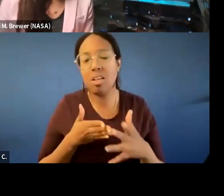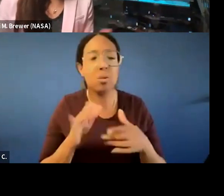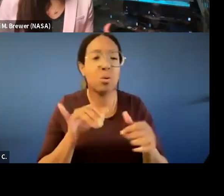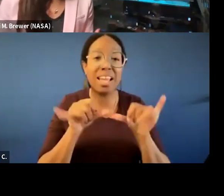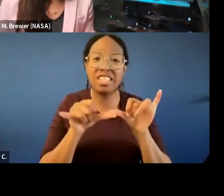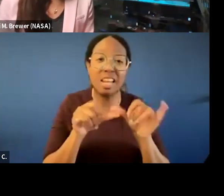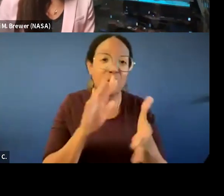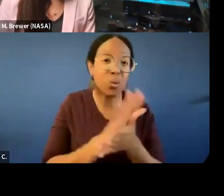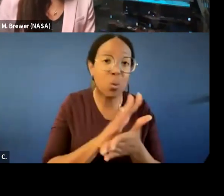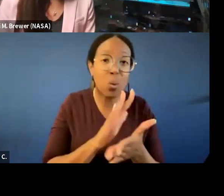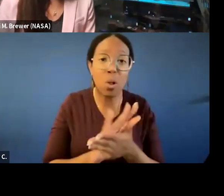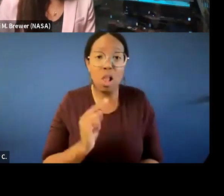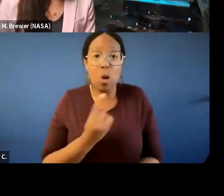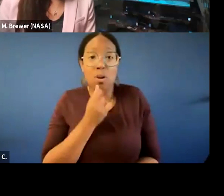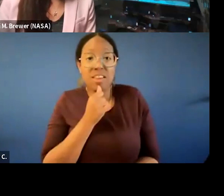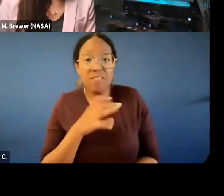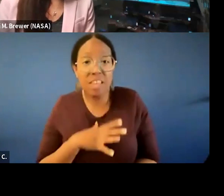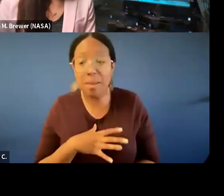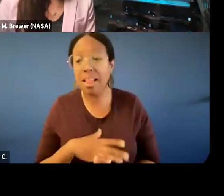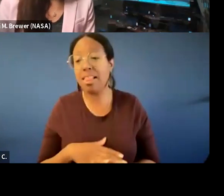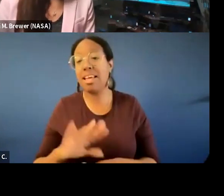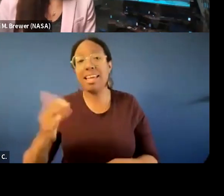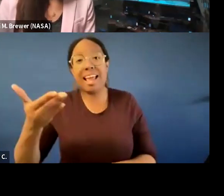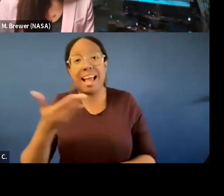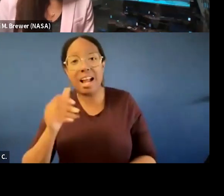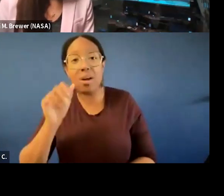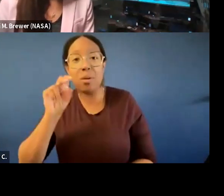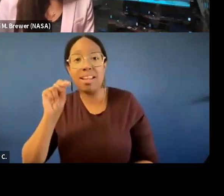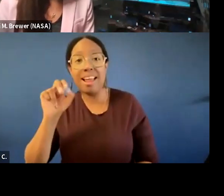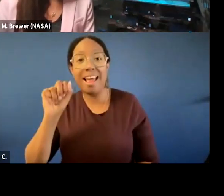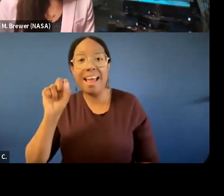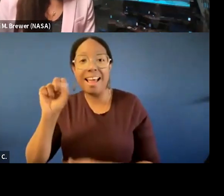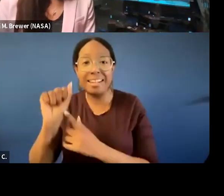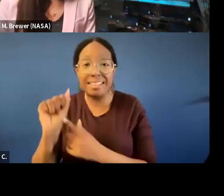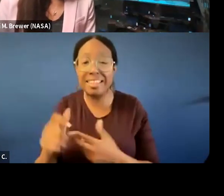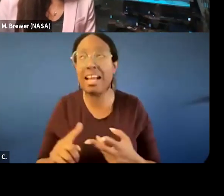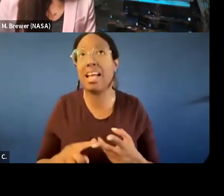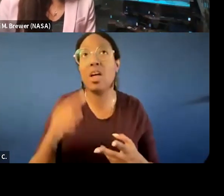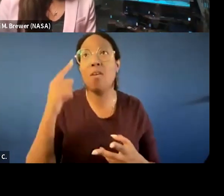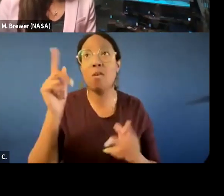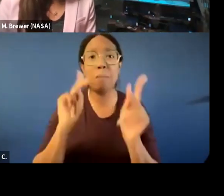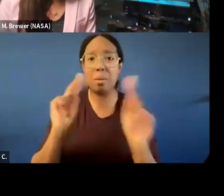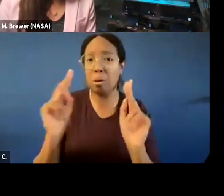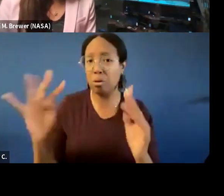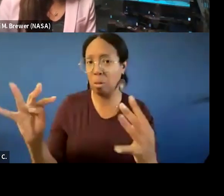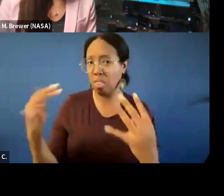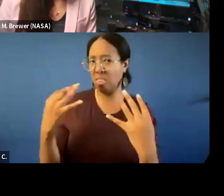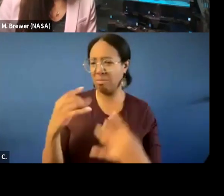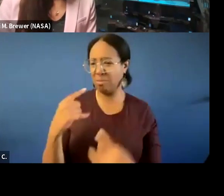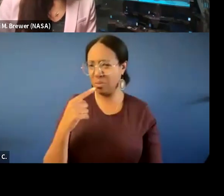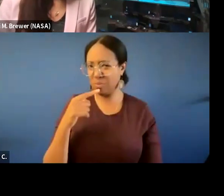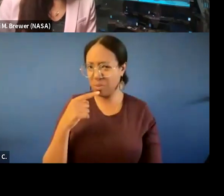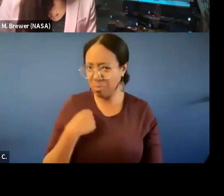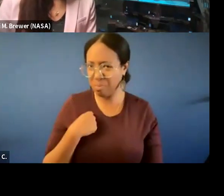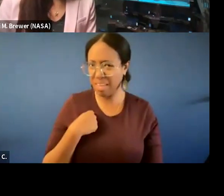of the only females in a particular department, being told you don't look like an engineer. And then, you know, starting out kind of as a